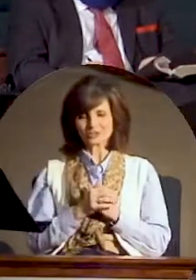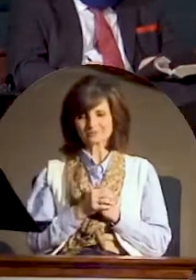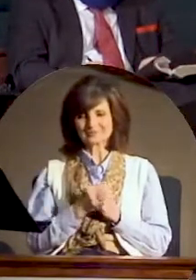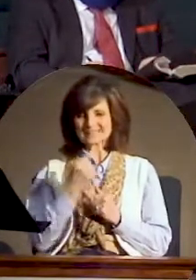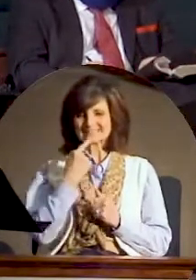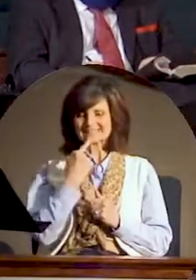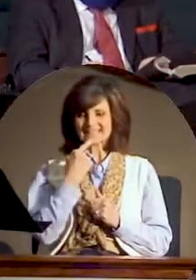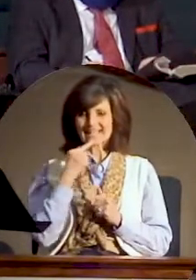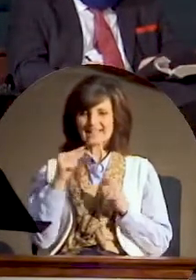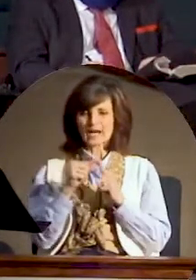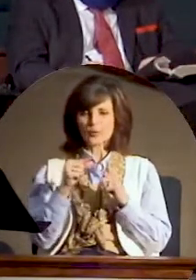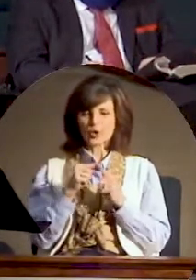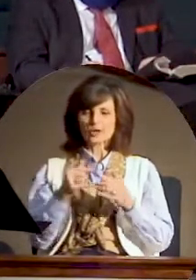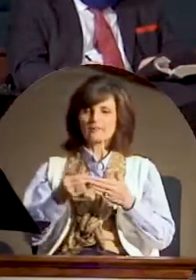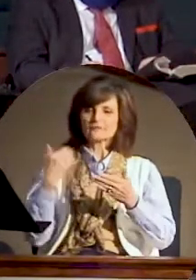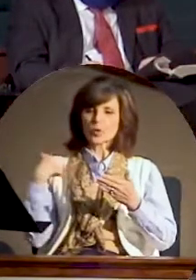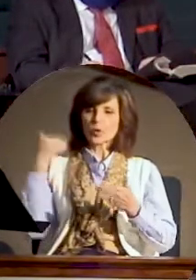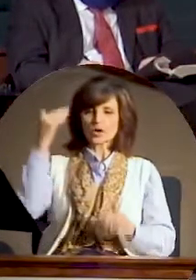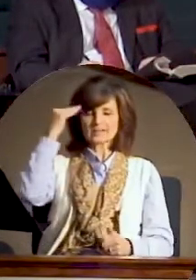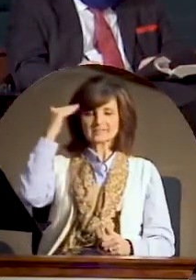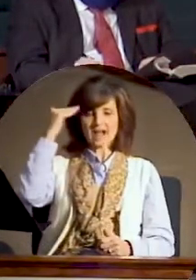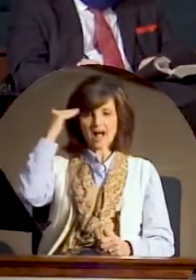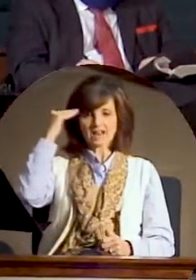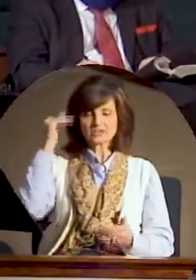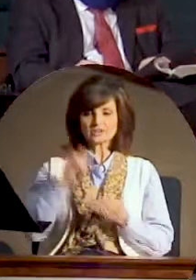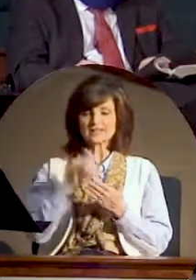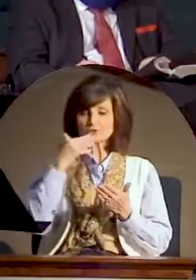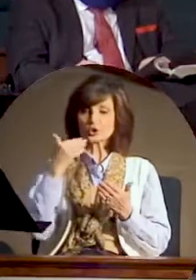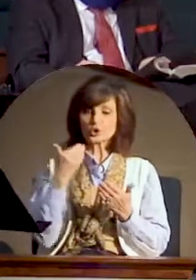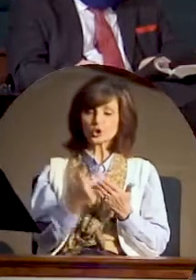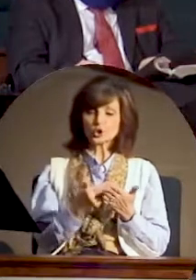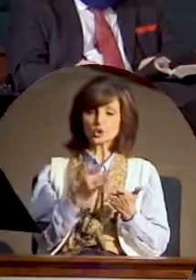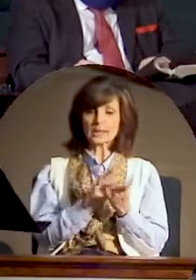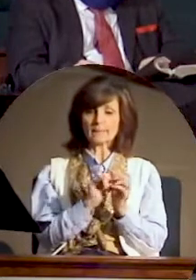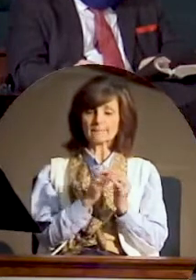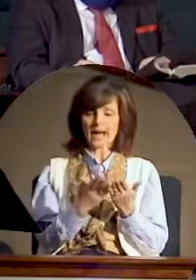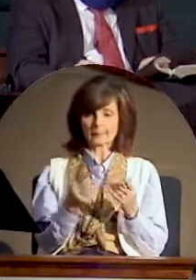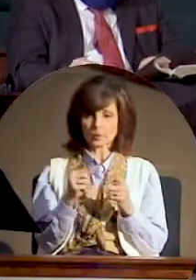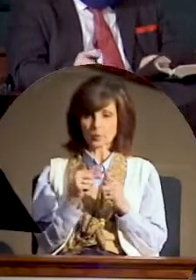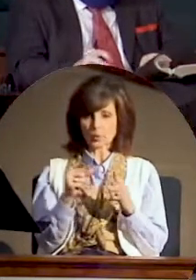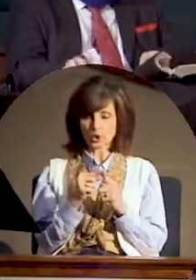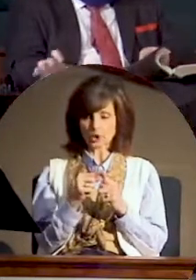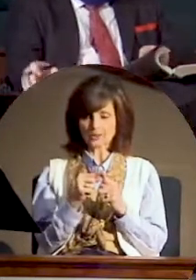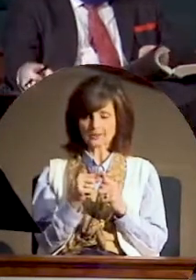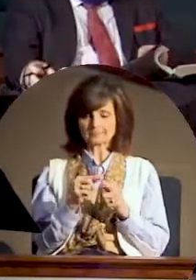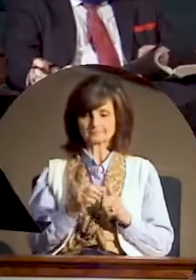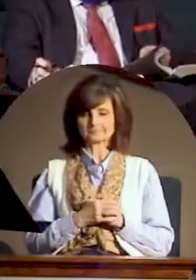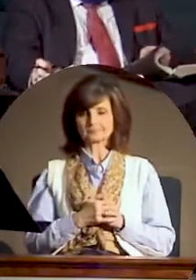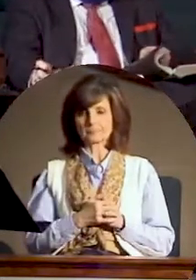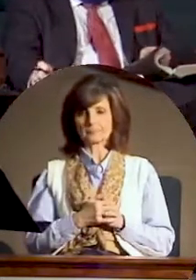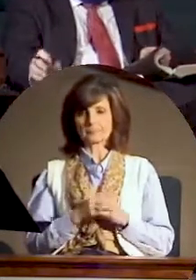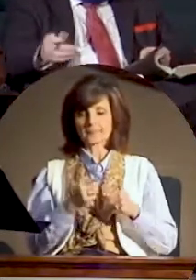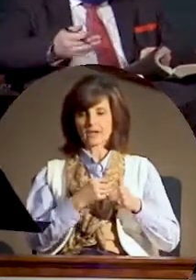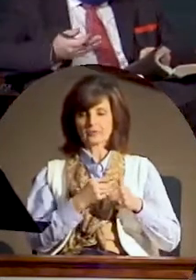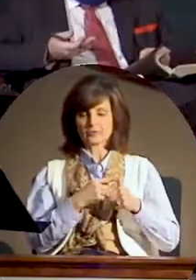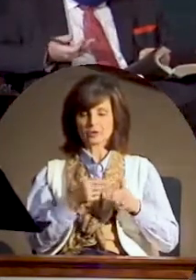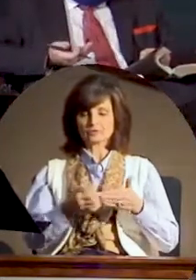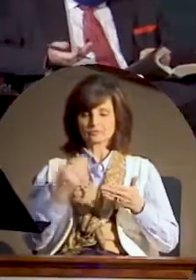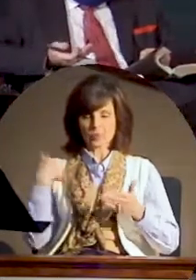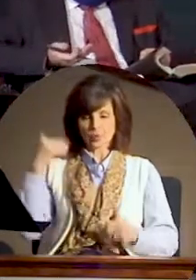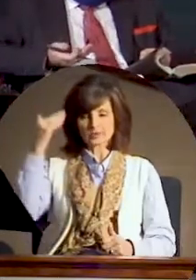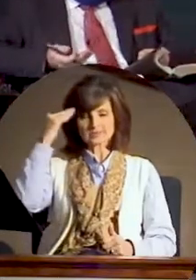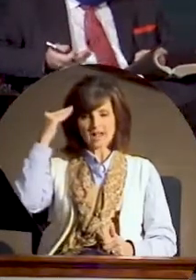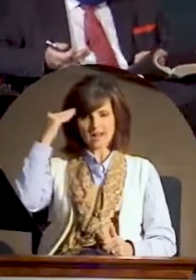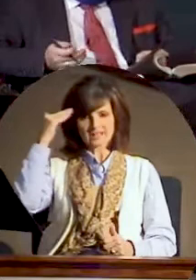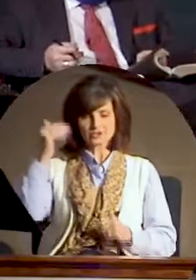foreknowledge. Say that word with me. Foreknowledge. That is a good Bible word. So there we got it. Foreknew,